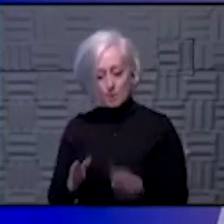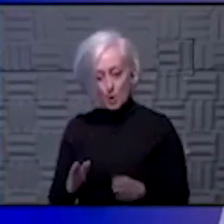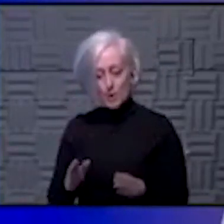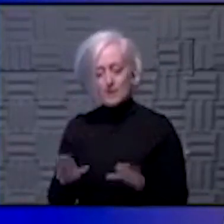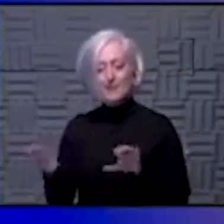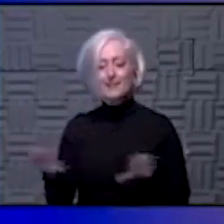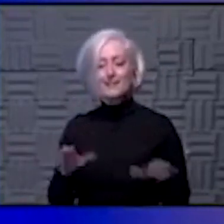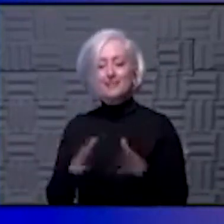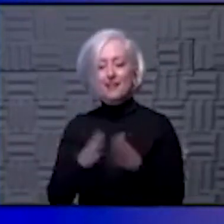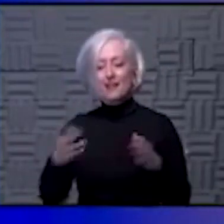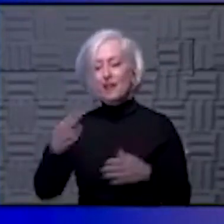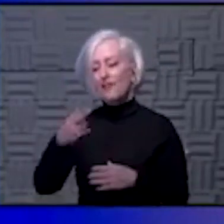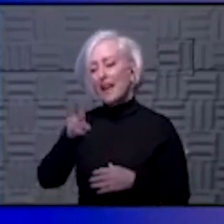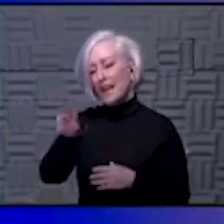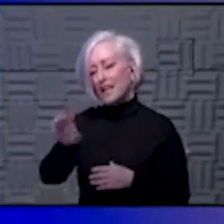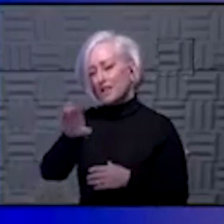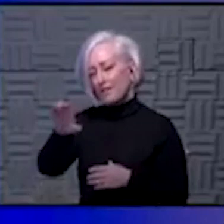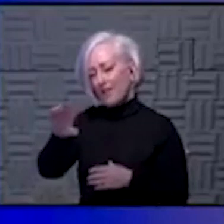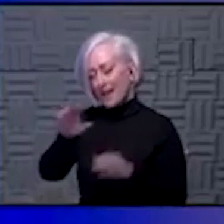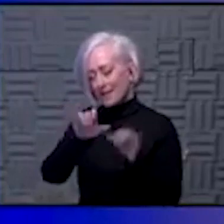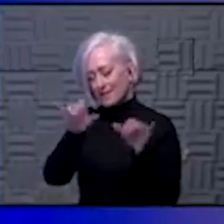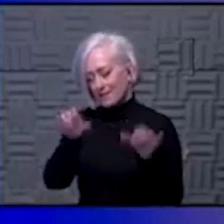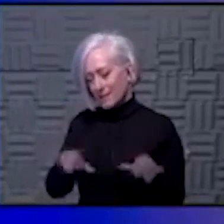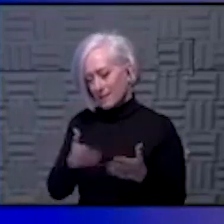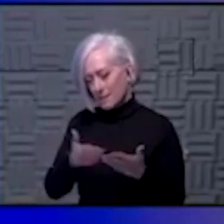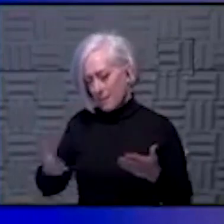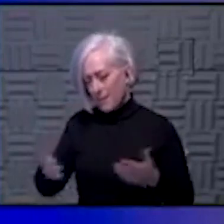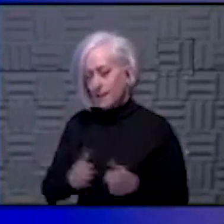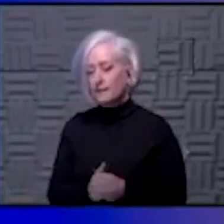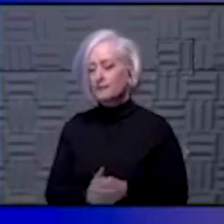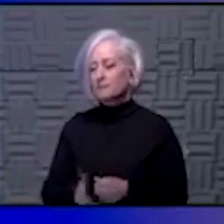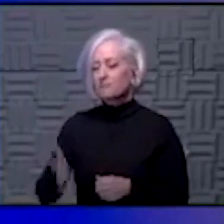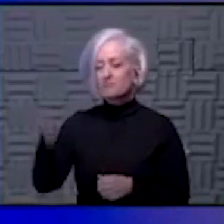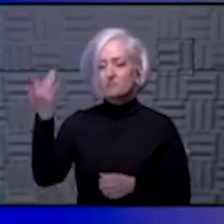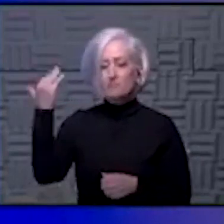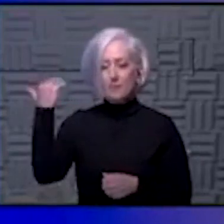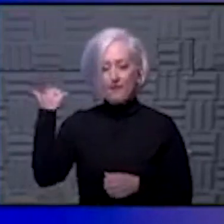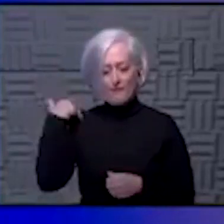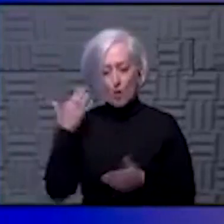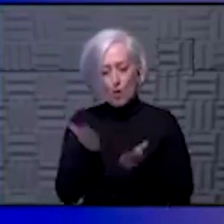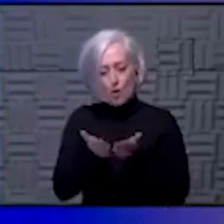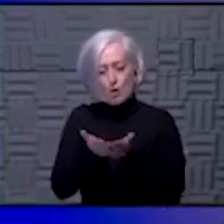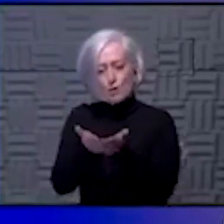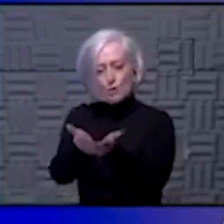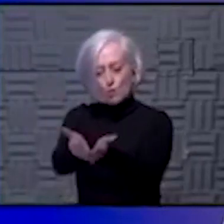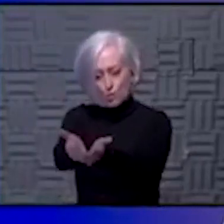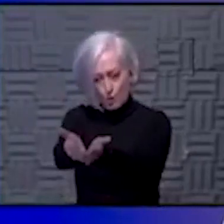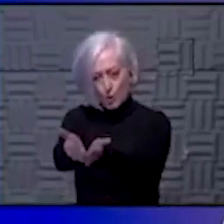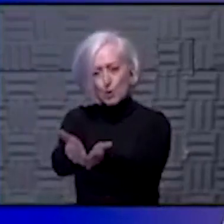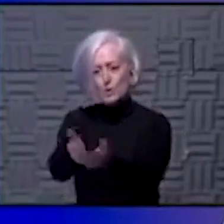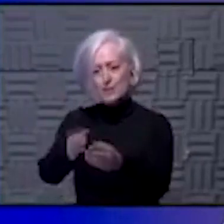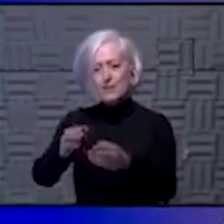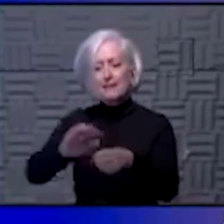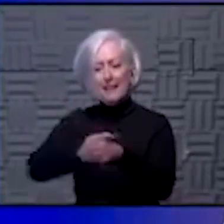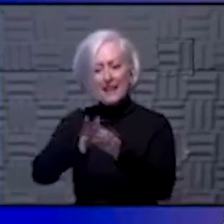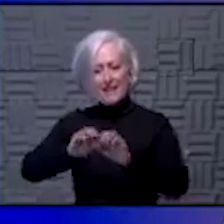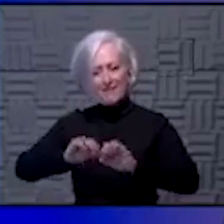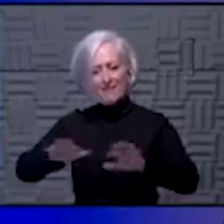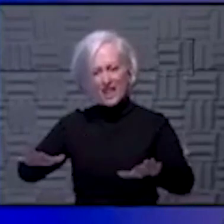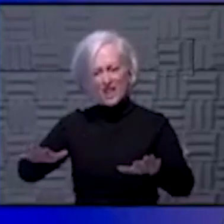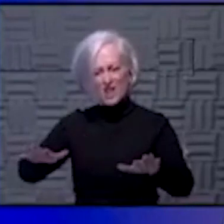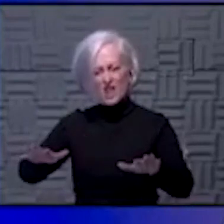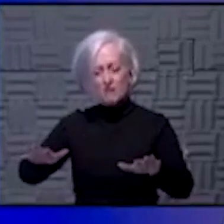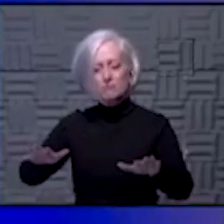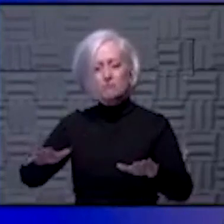kind of system stuff. Early on, when we had the Princess Cruise infections, they really kind of ruled out that there was a